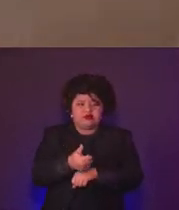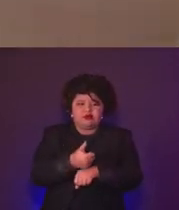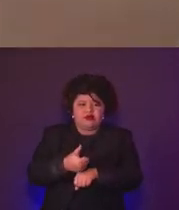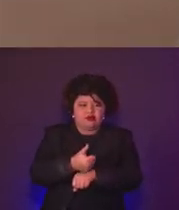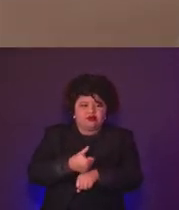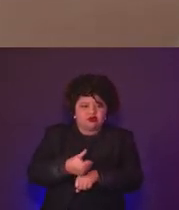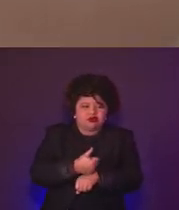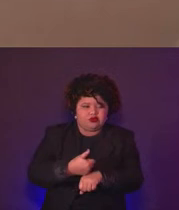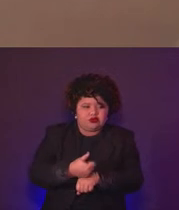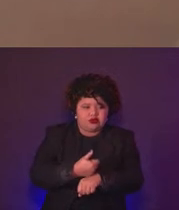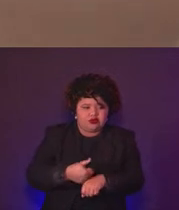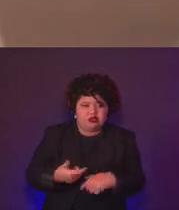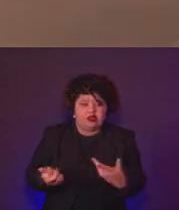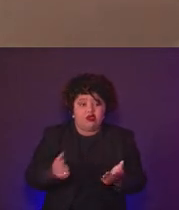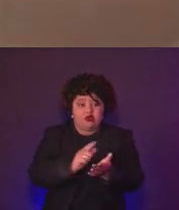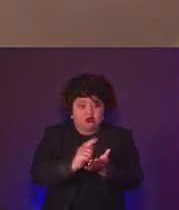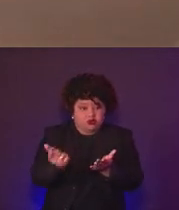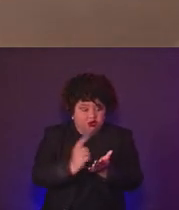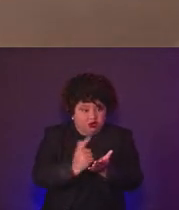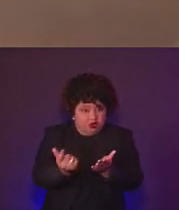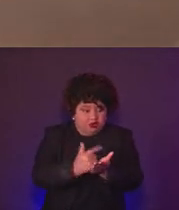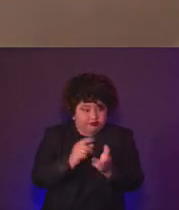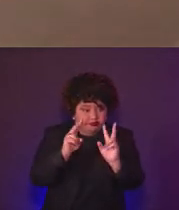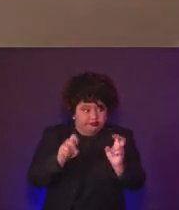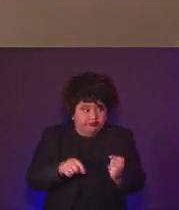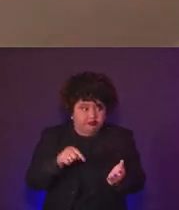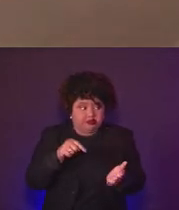journalistic level, I would say,